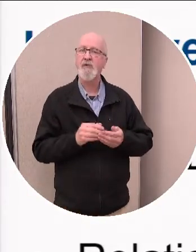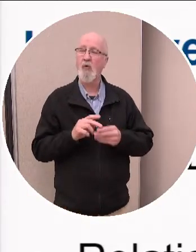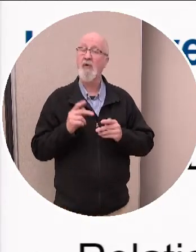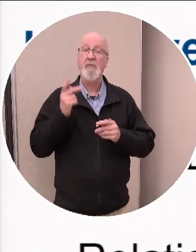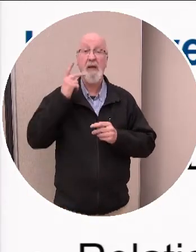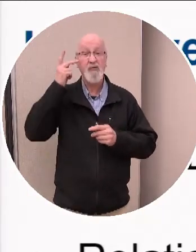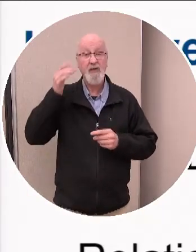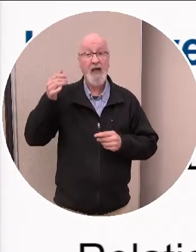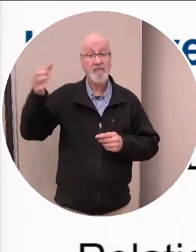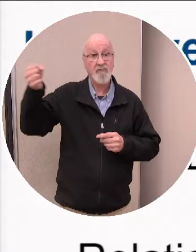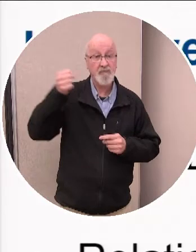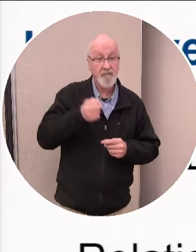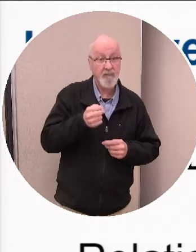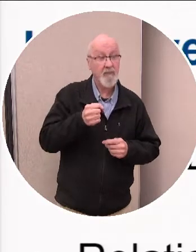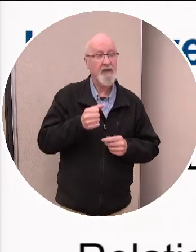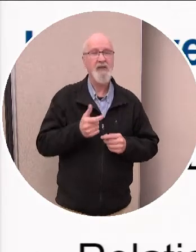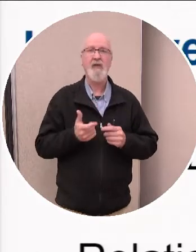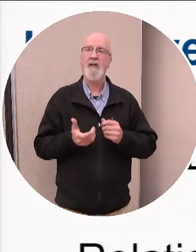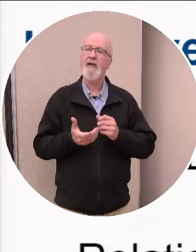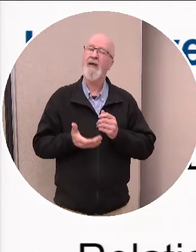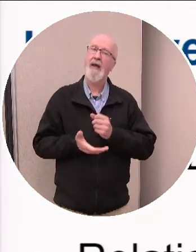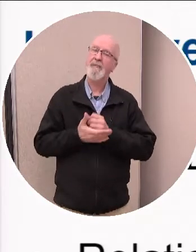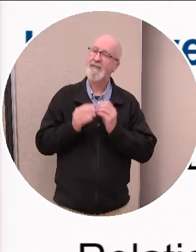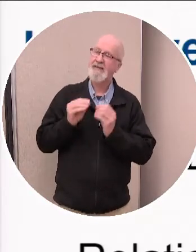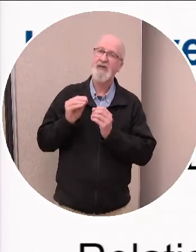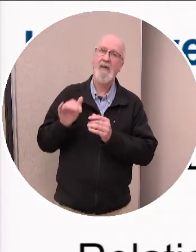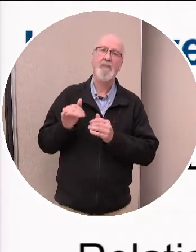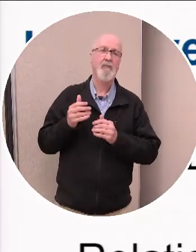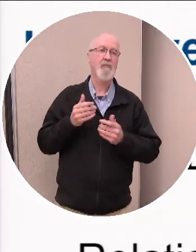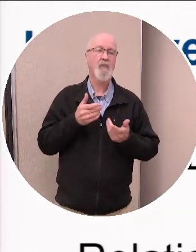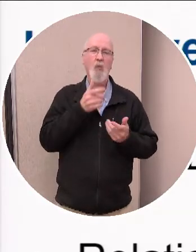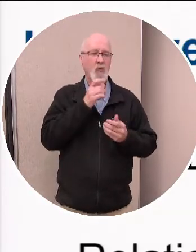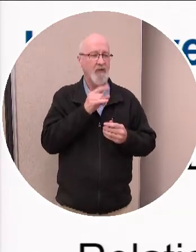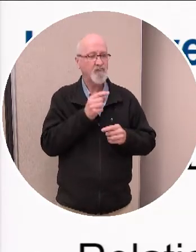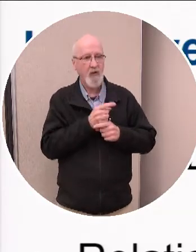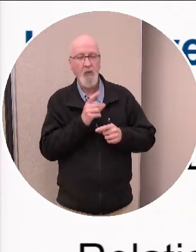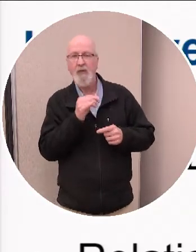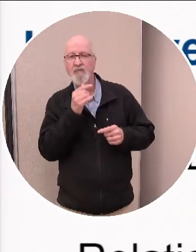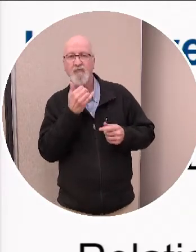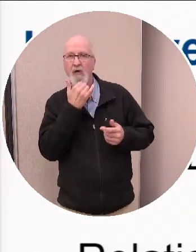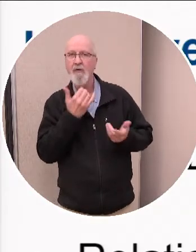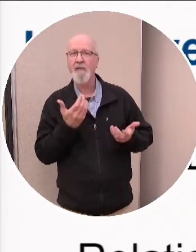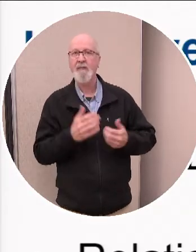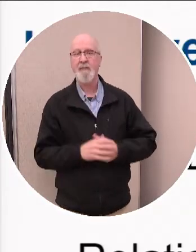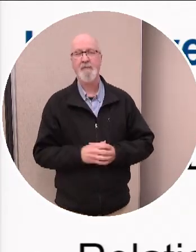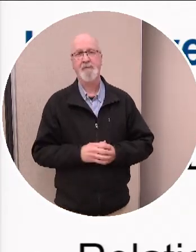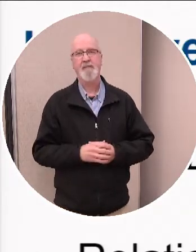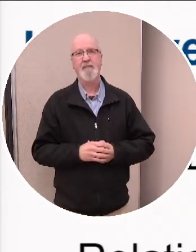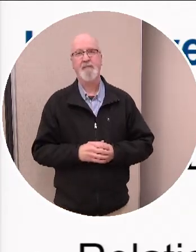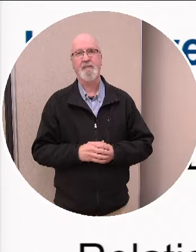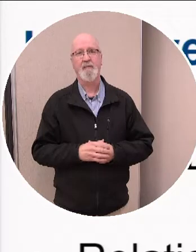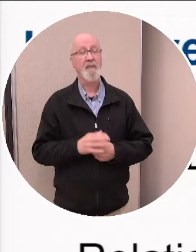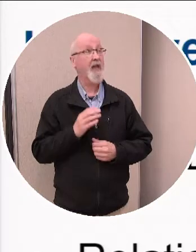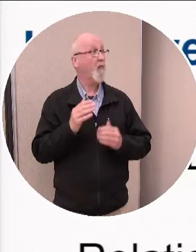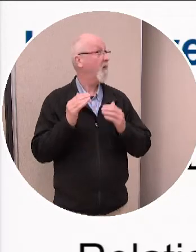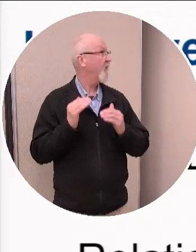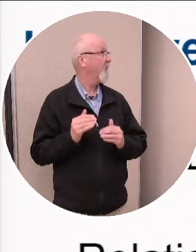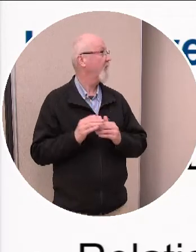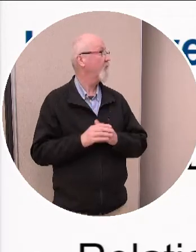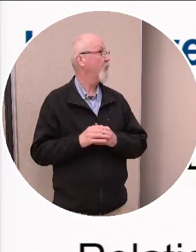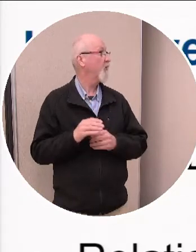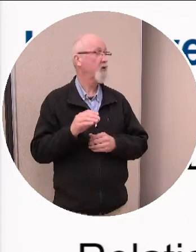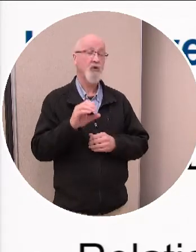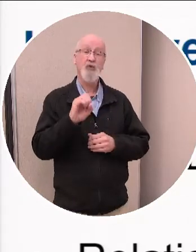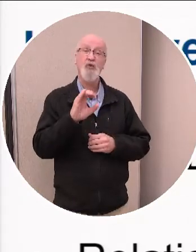affected to identify and address their needs as well. In the social media and internet safety, we recognize